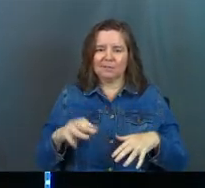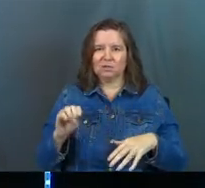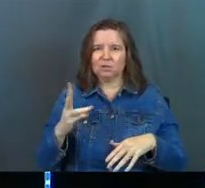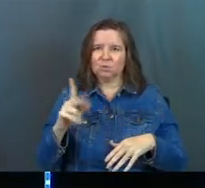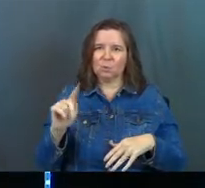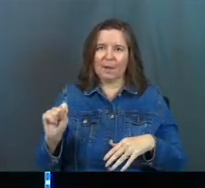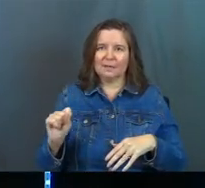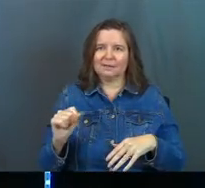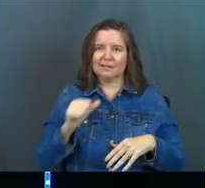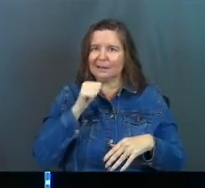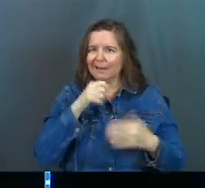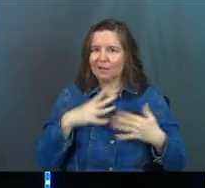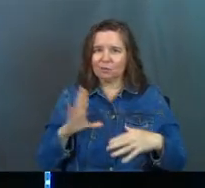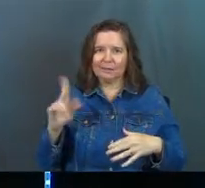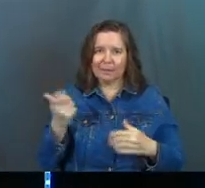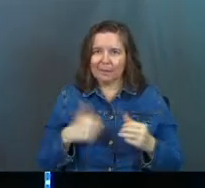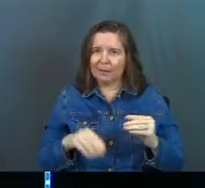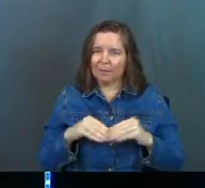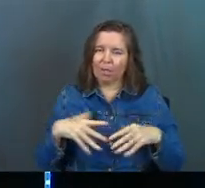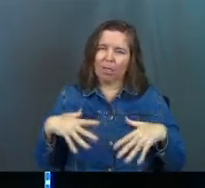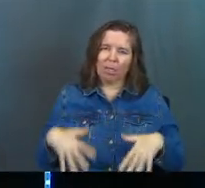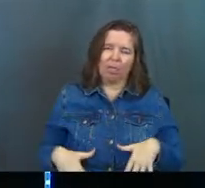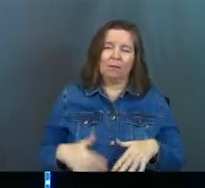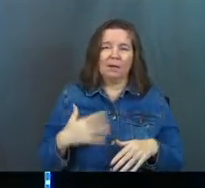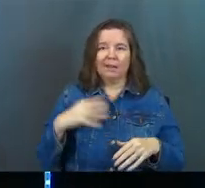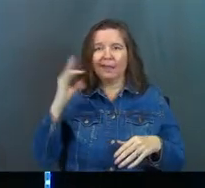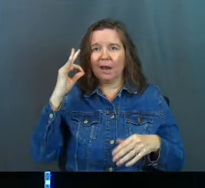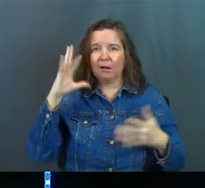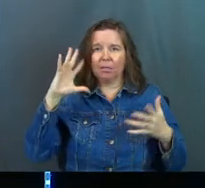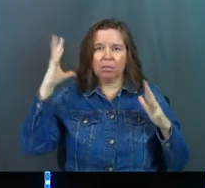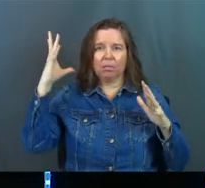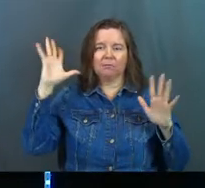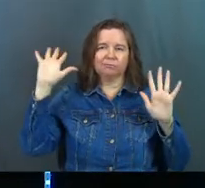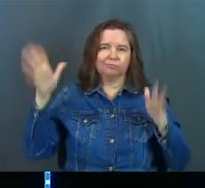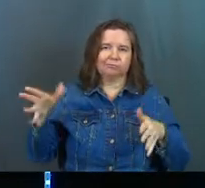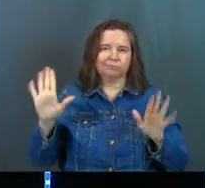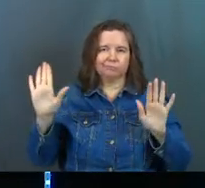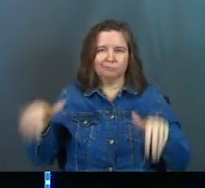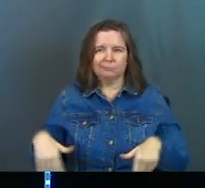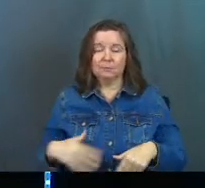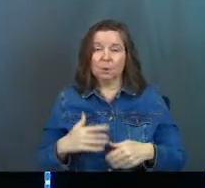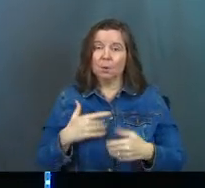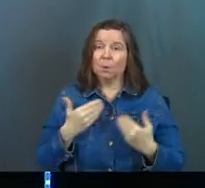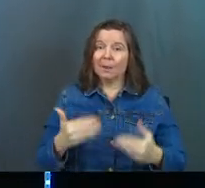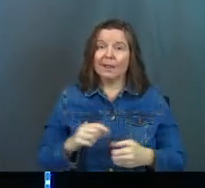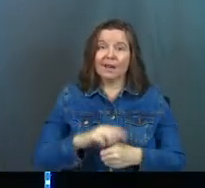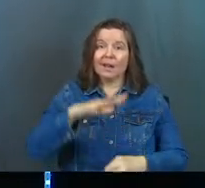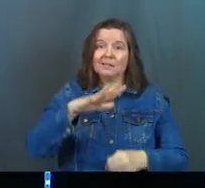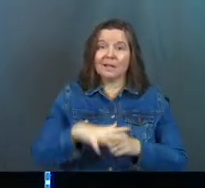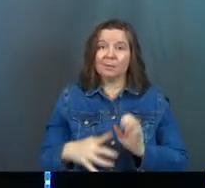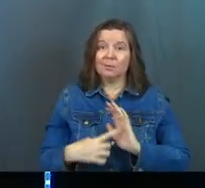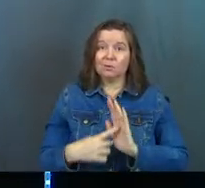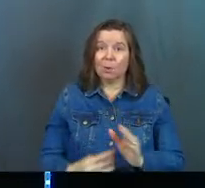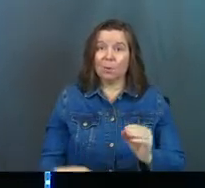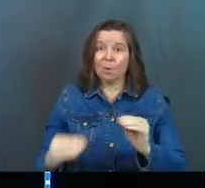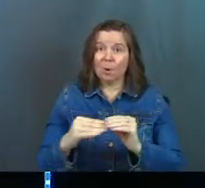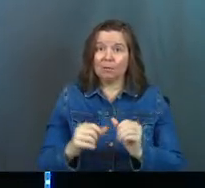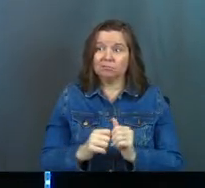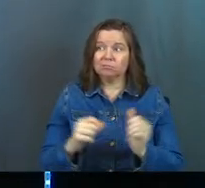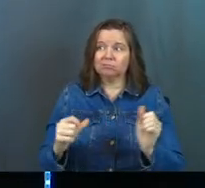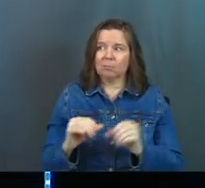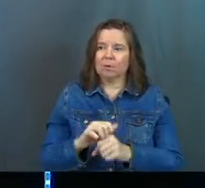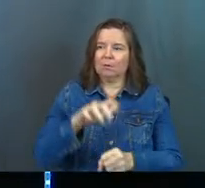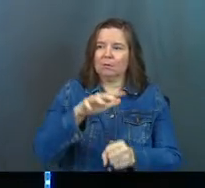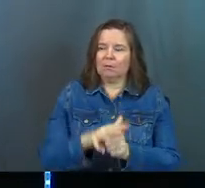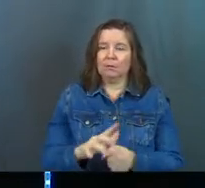long. Come on. We don't do our hair, maybe. We let our temper fly a little bit more than we used to back when we were